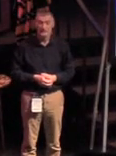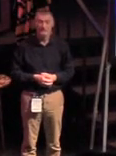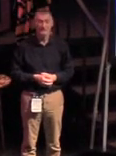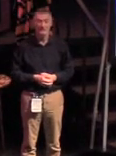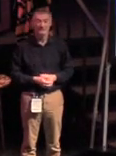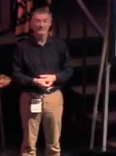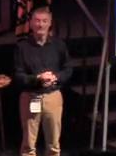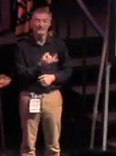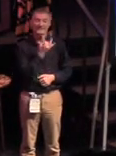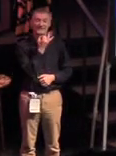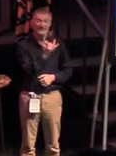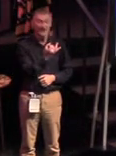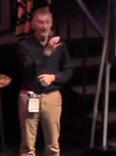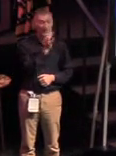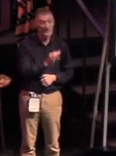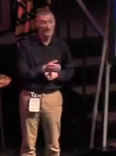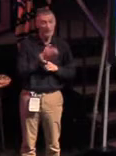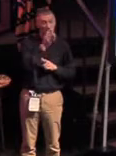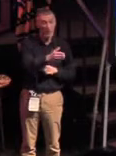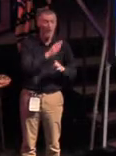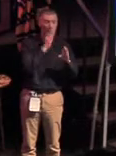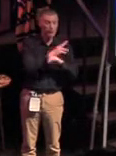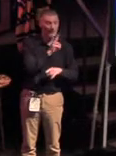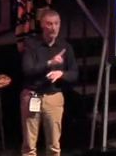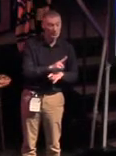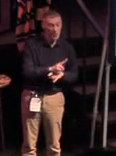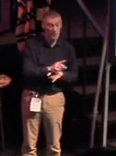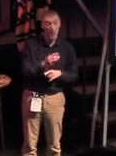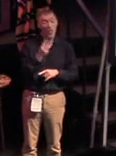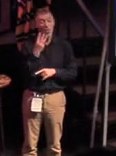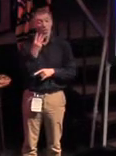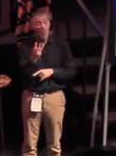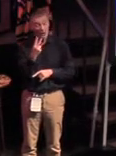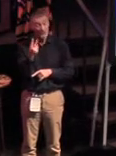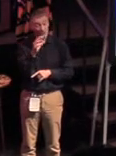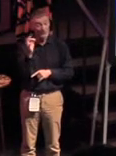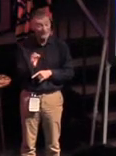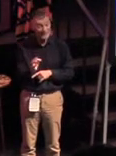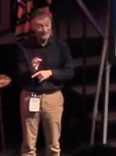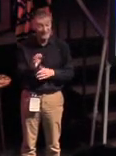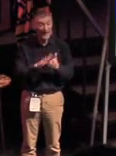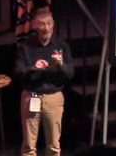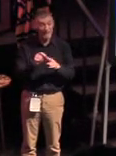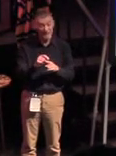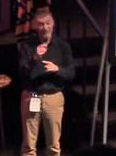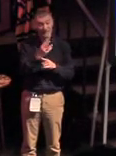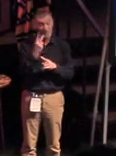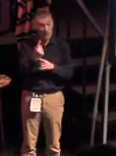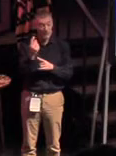private school, they make up 32% of our MPs, 51% of our